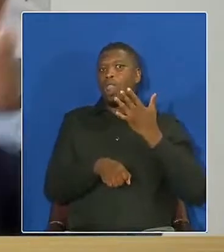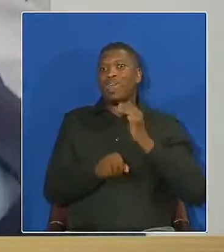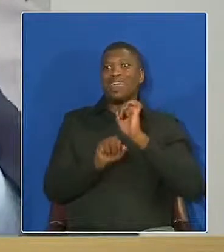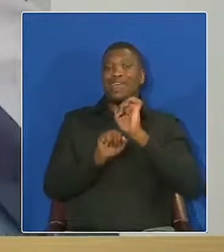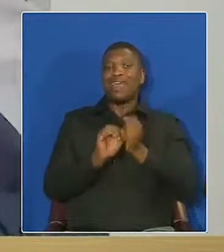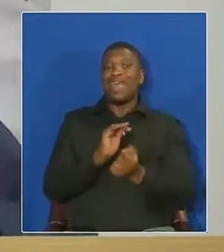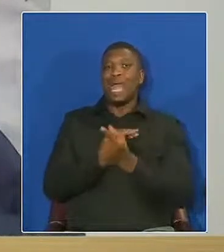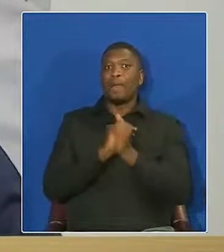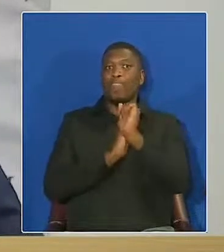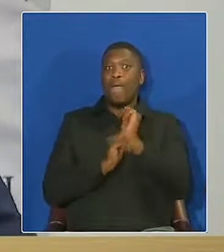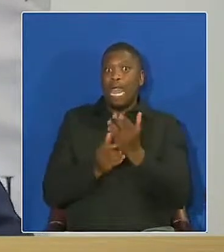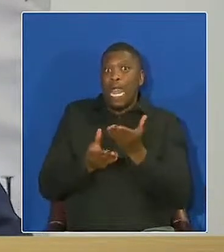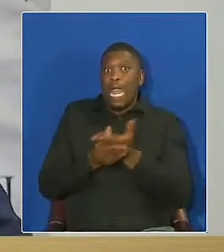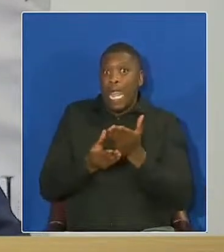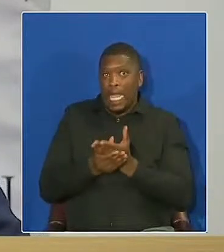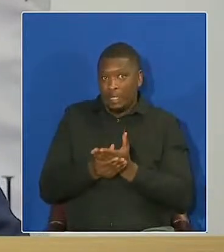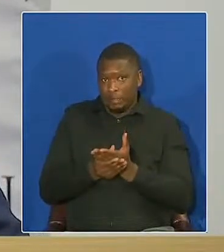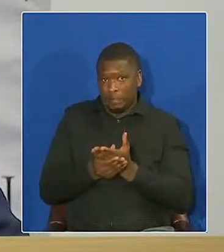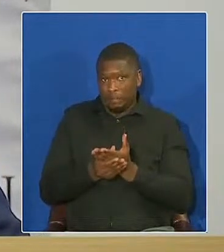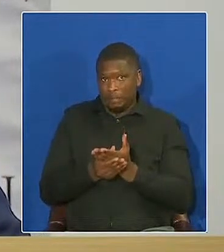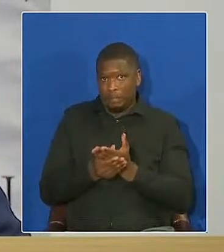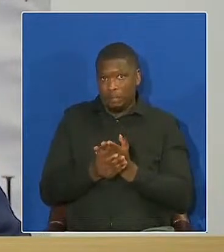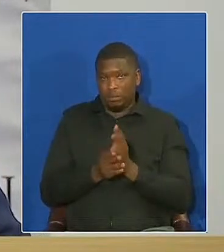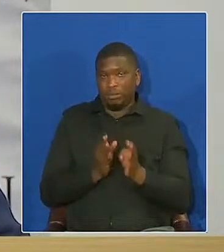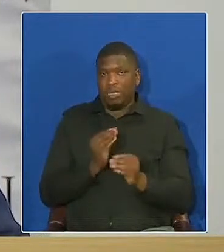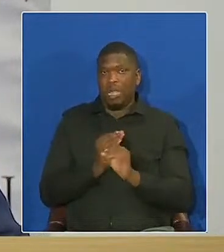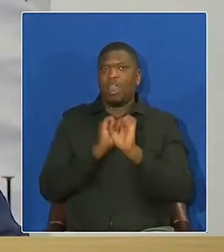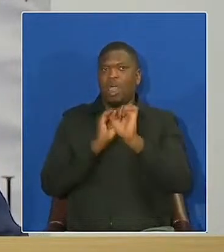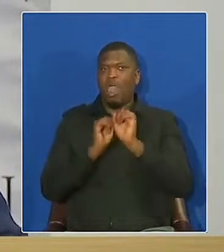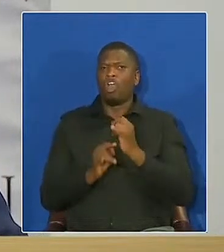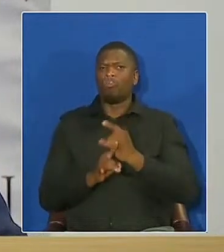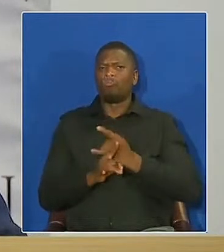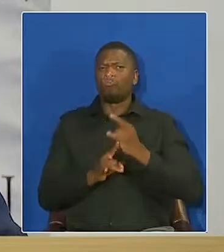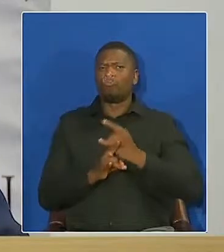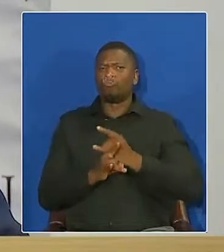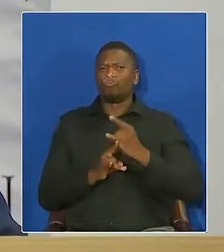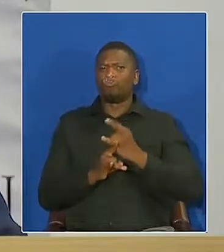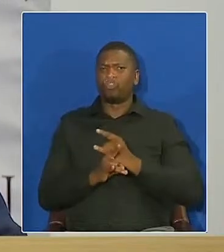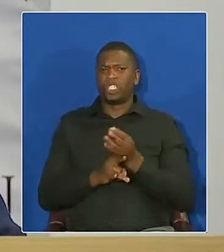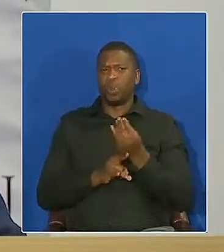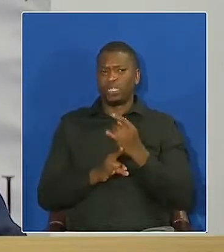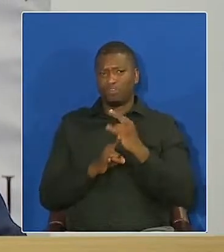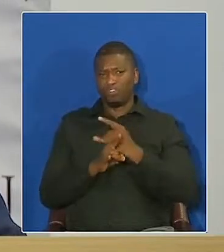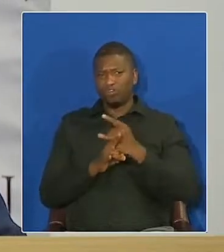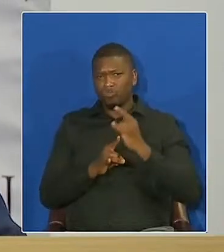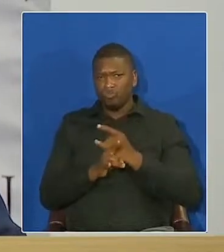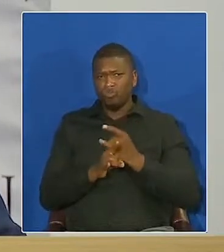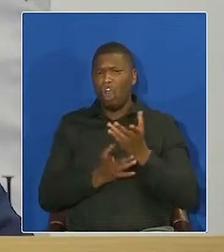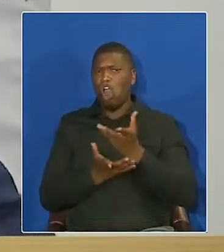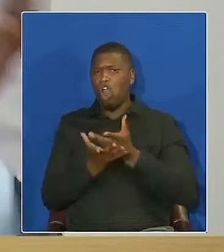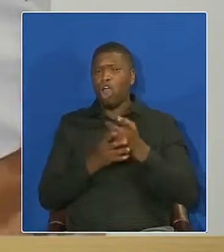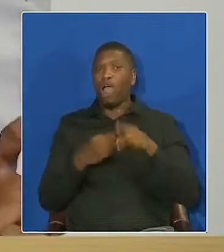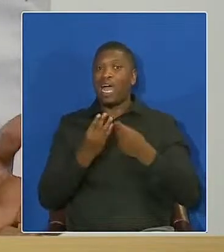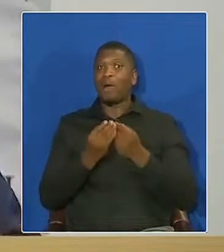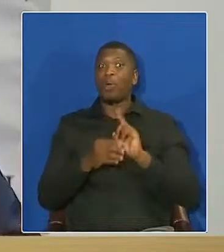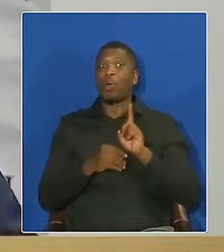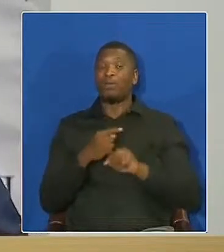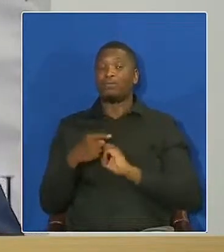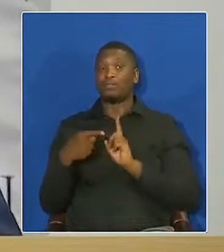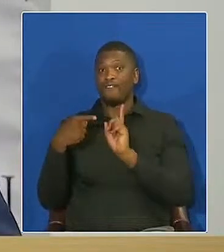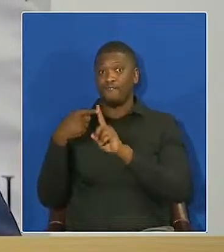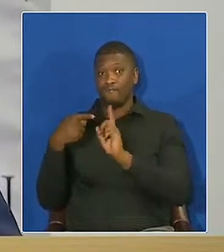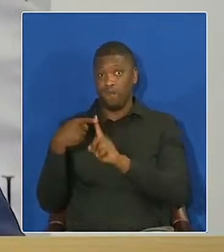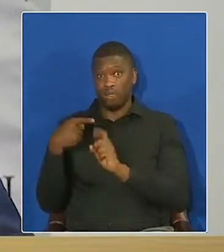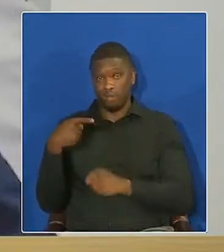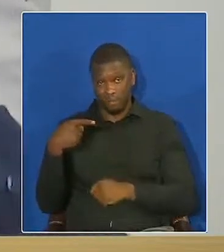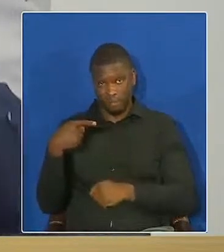the case, and the chart that talks to it will firstly,